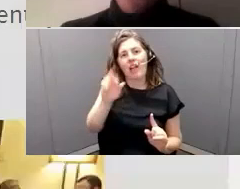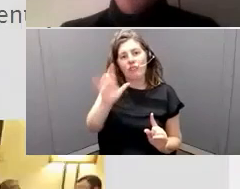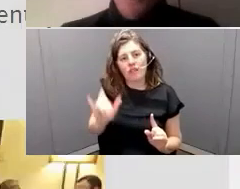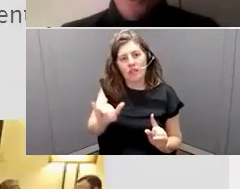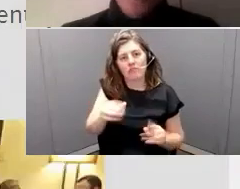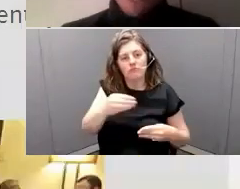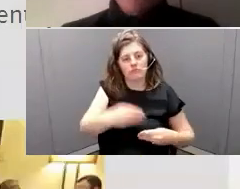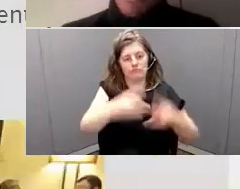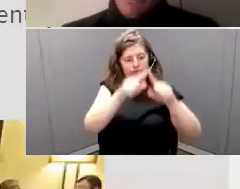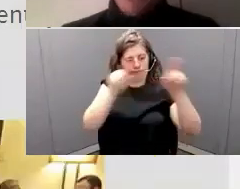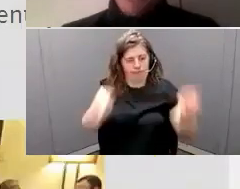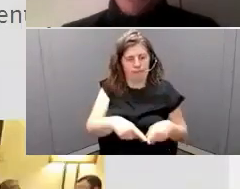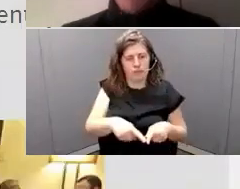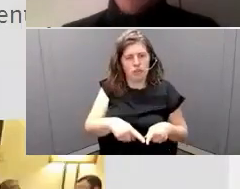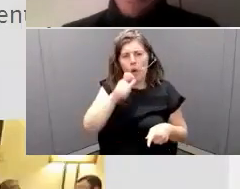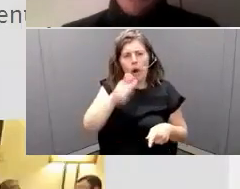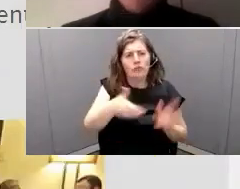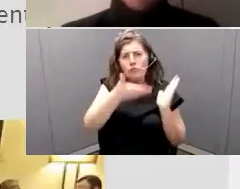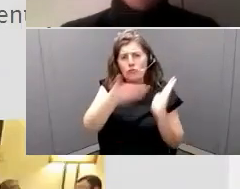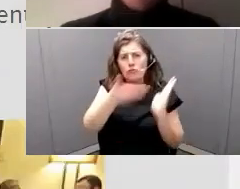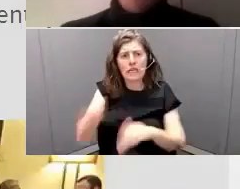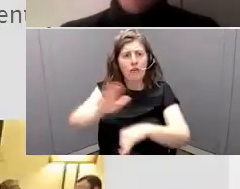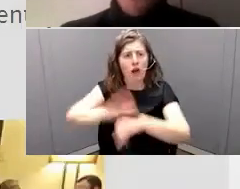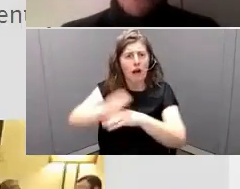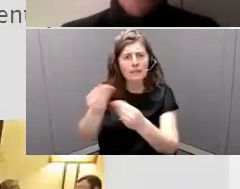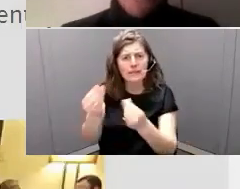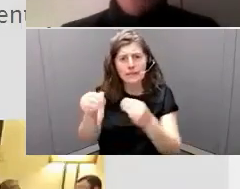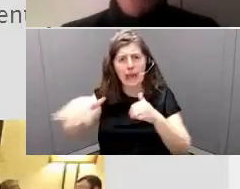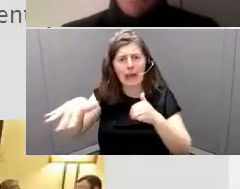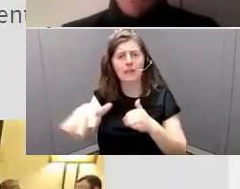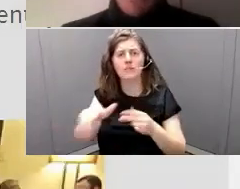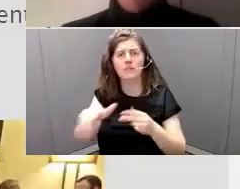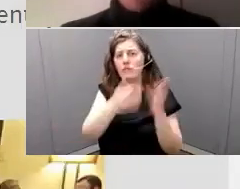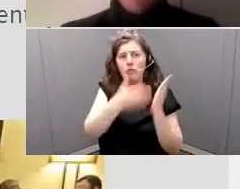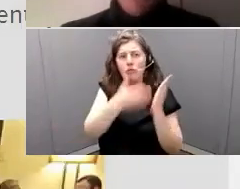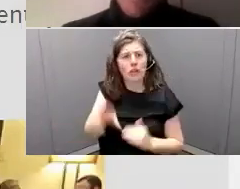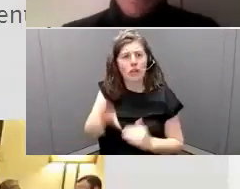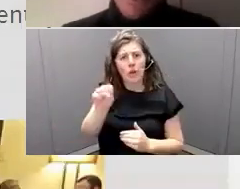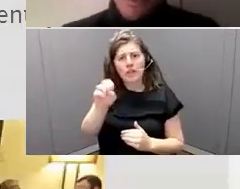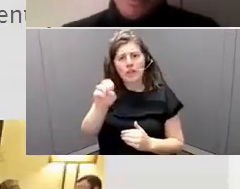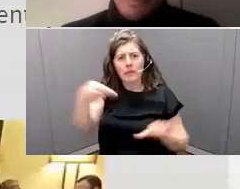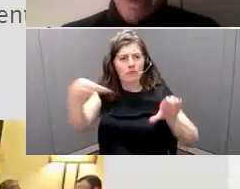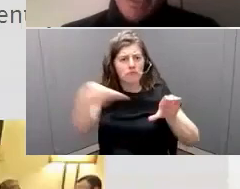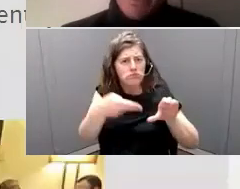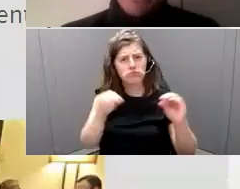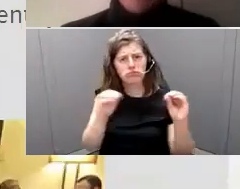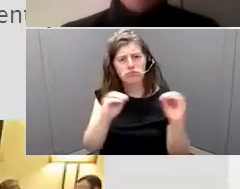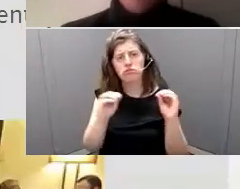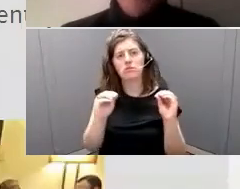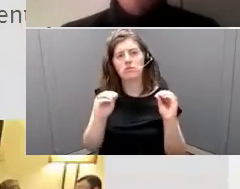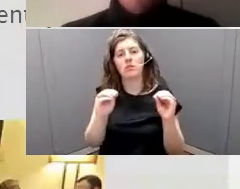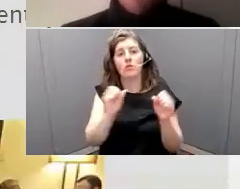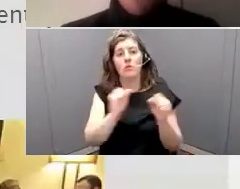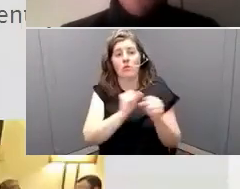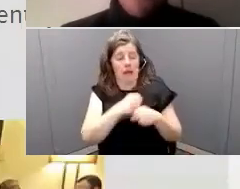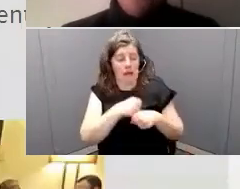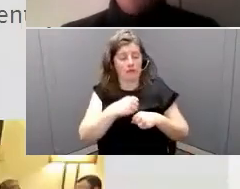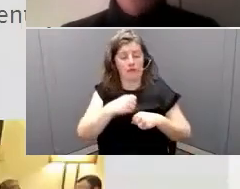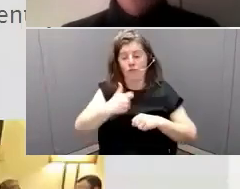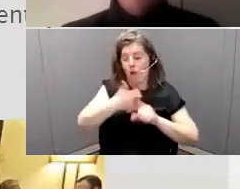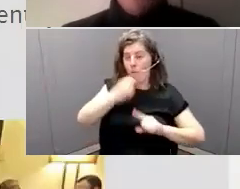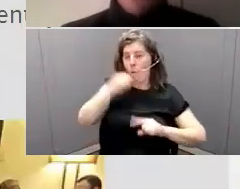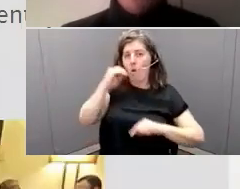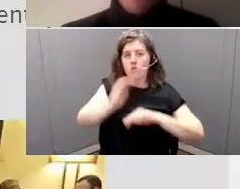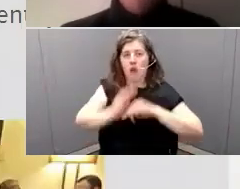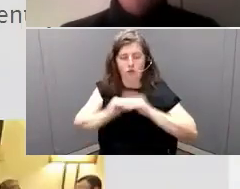So no need to bring anything on site, no USB sticks. You make it in the comfort of your own home or at